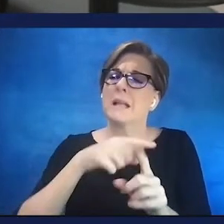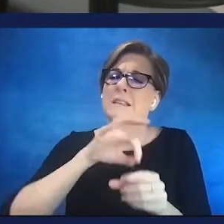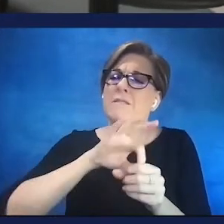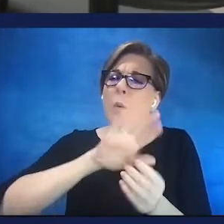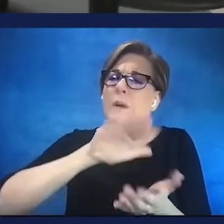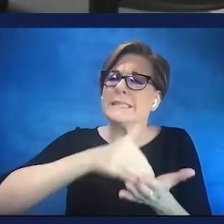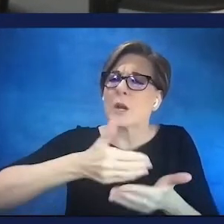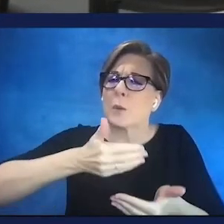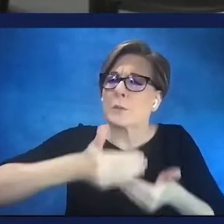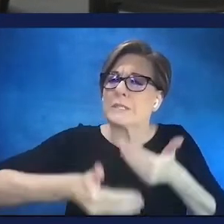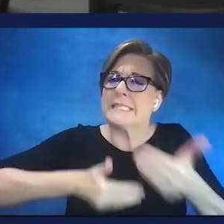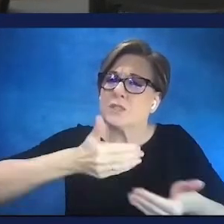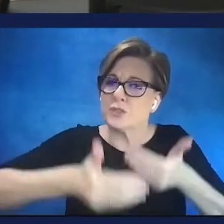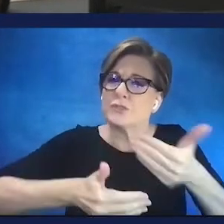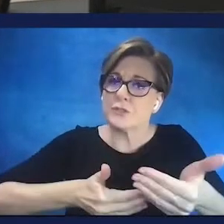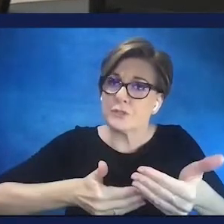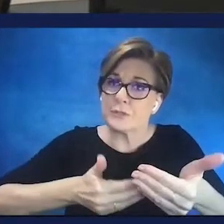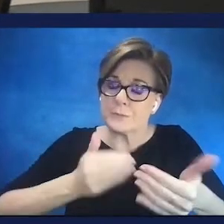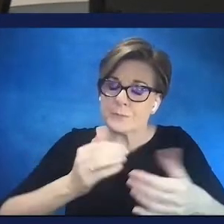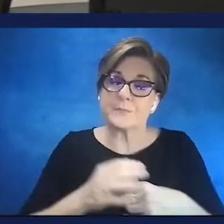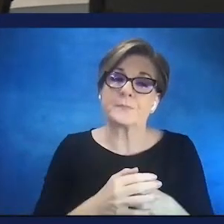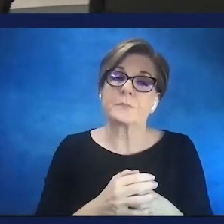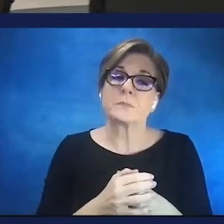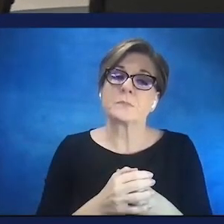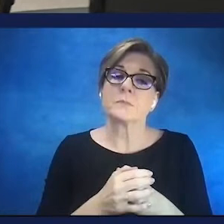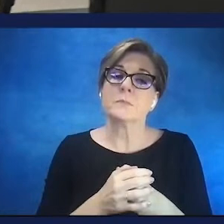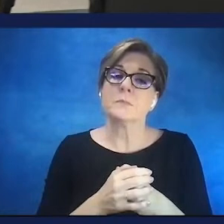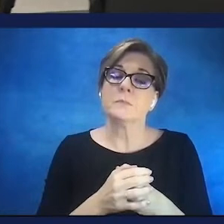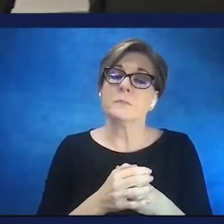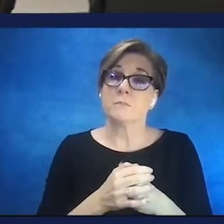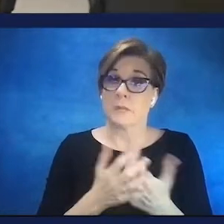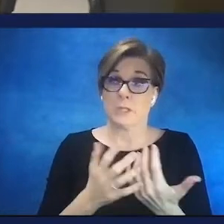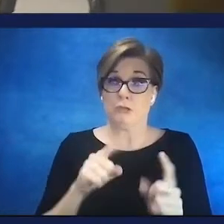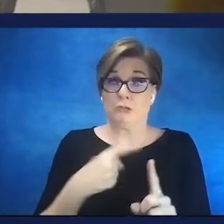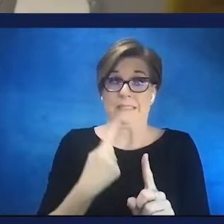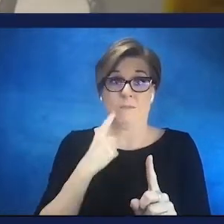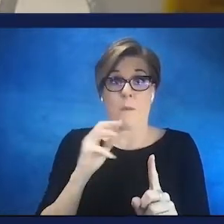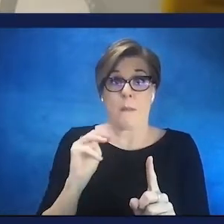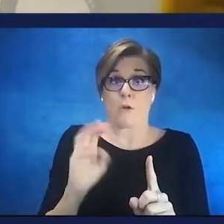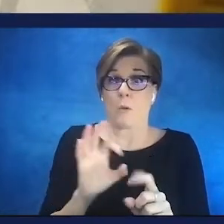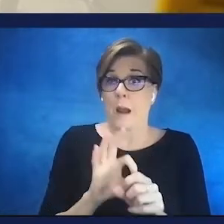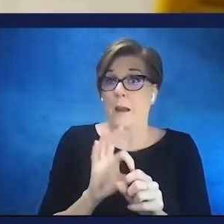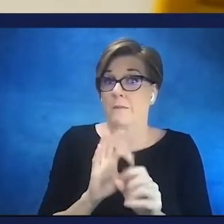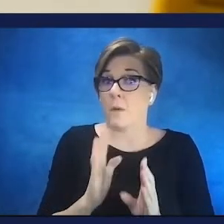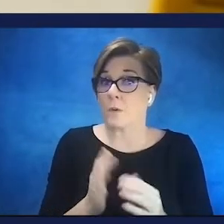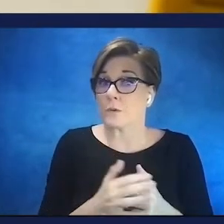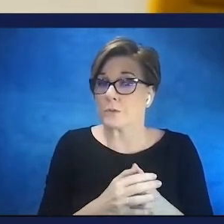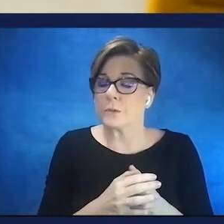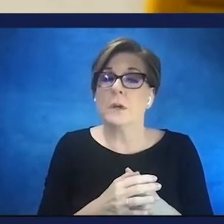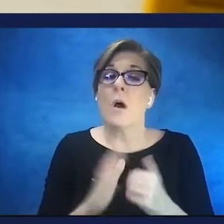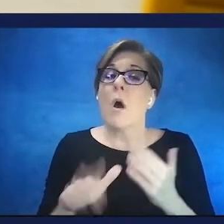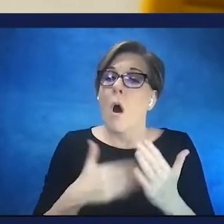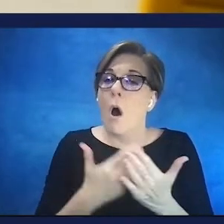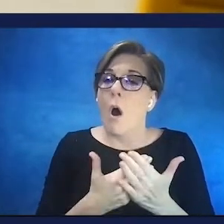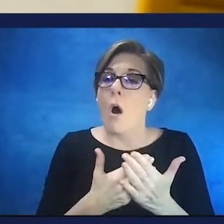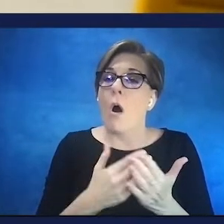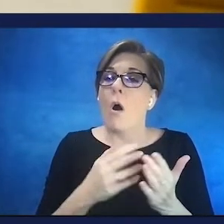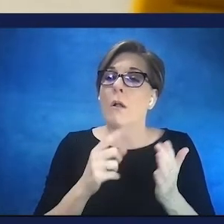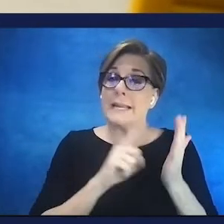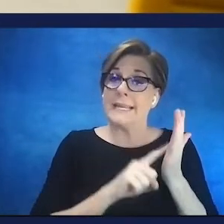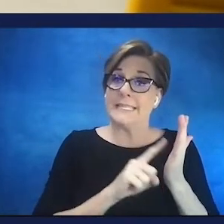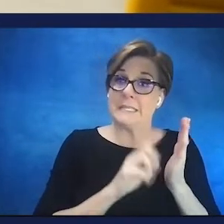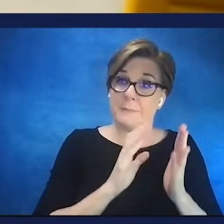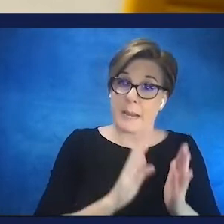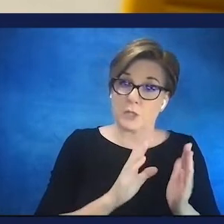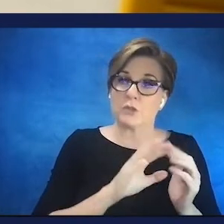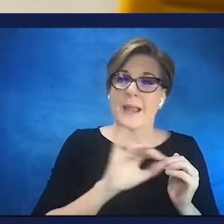need them to be aware of at the voting location, just for those Maricopa County voters as well. So all of our inspectors and